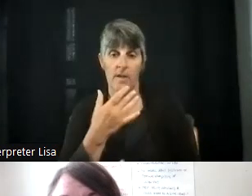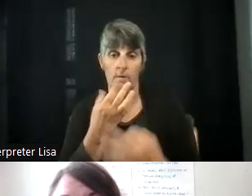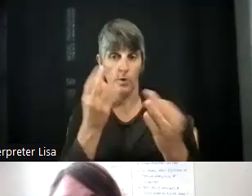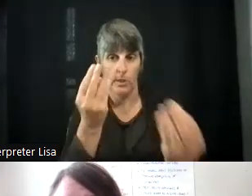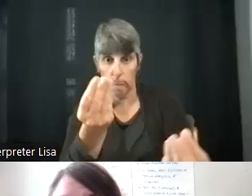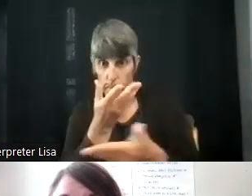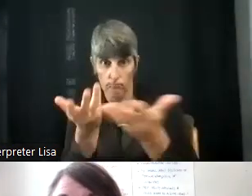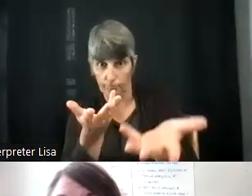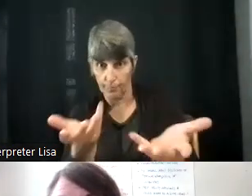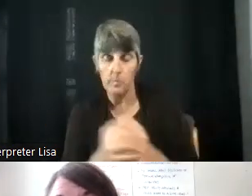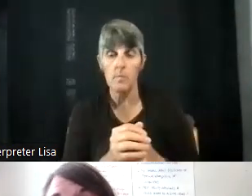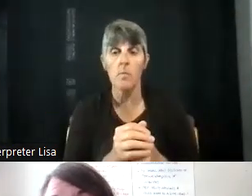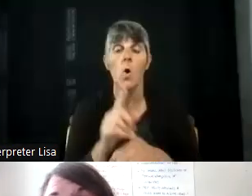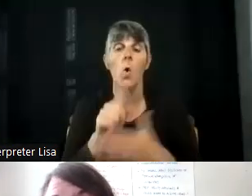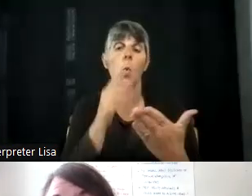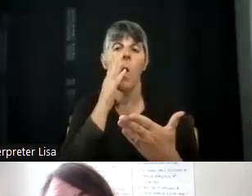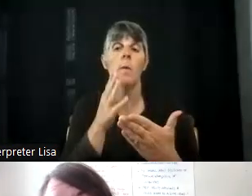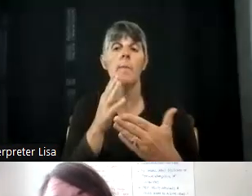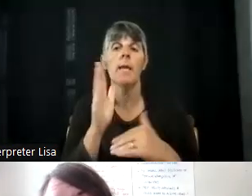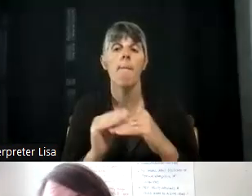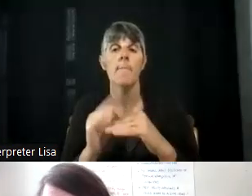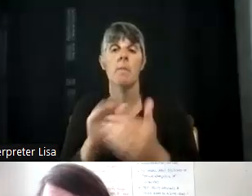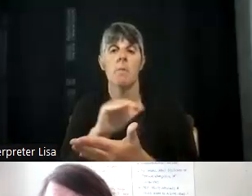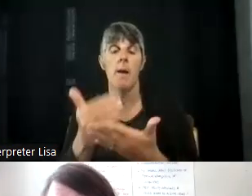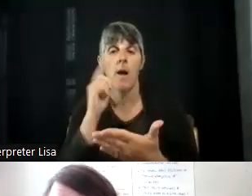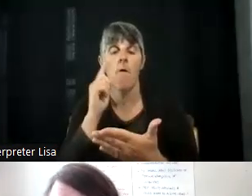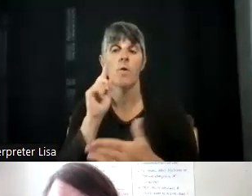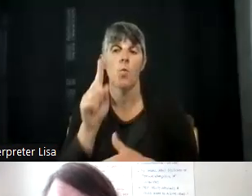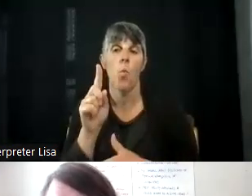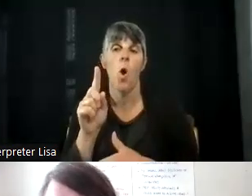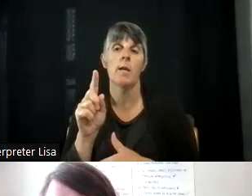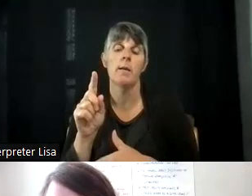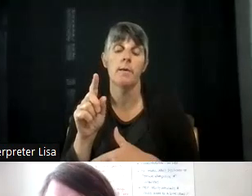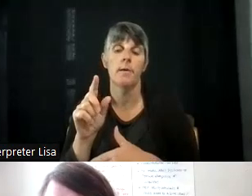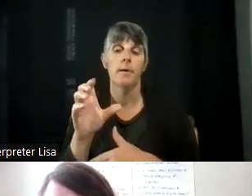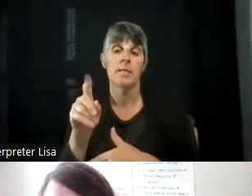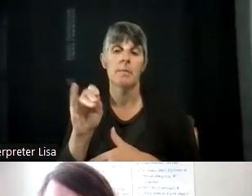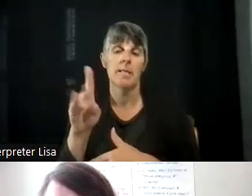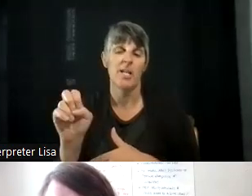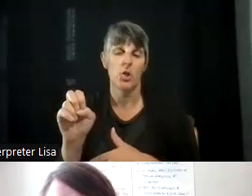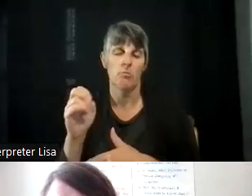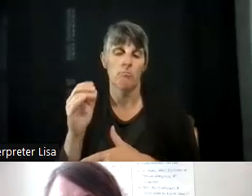too. What would be kind of a minimum amount for one substantial capital art project?